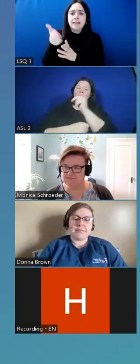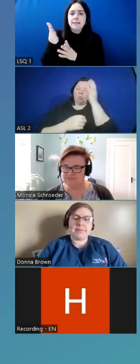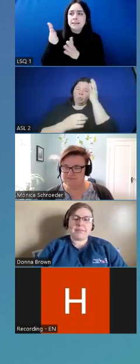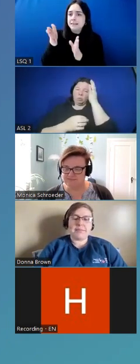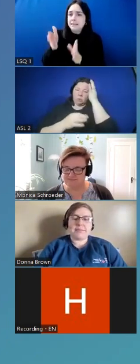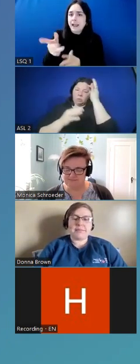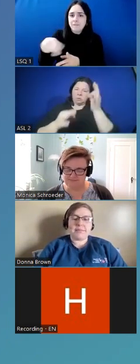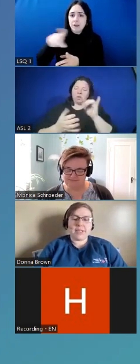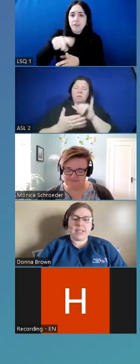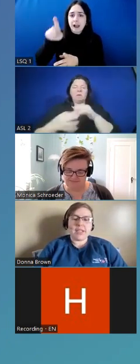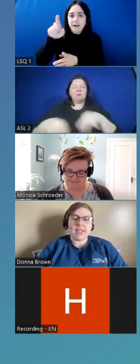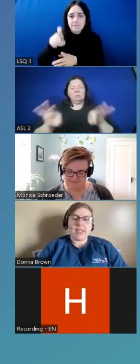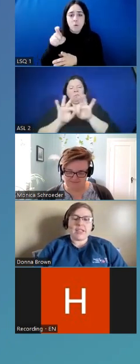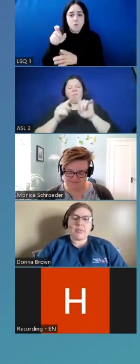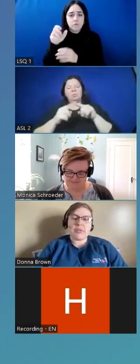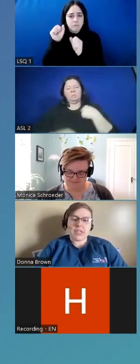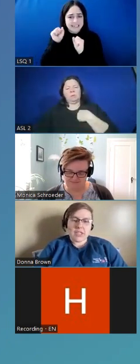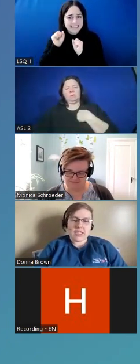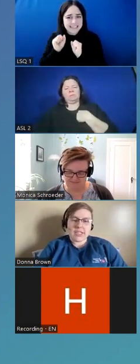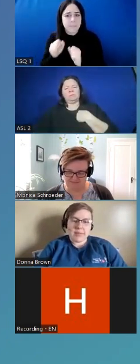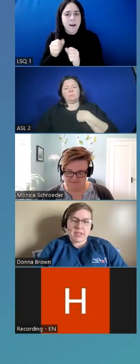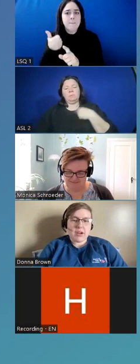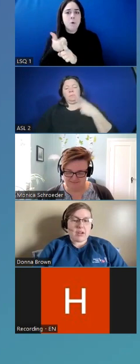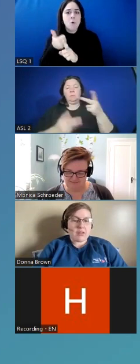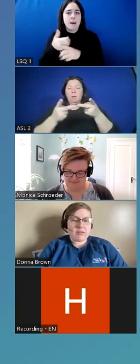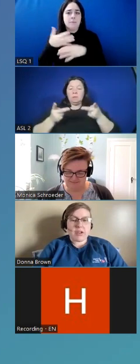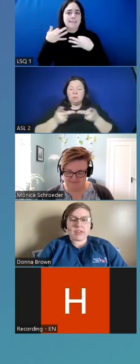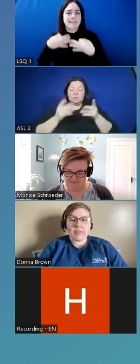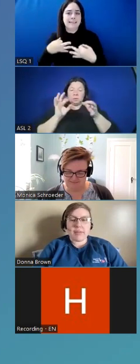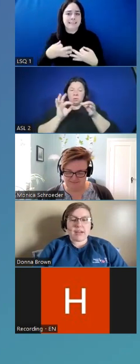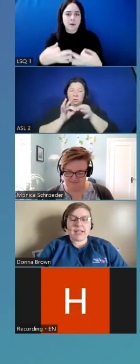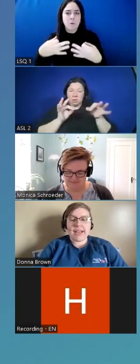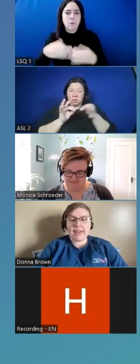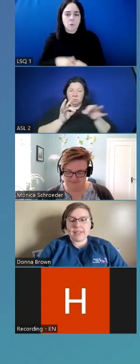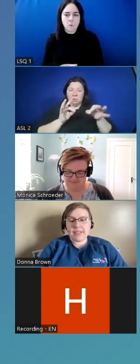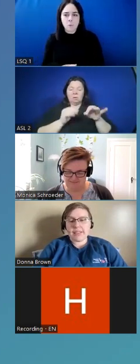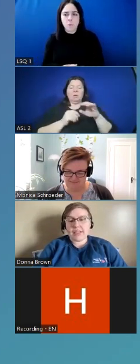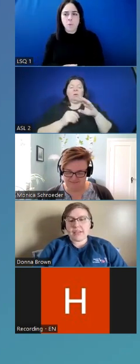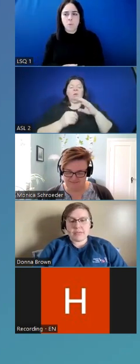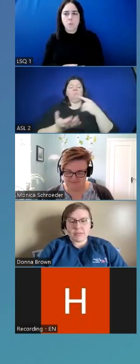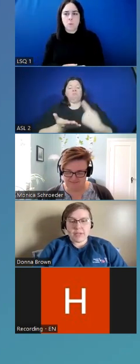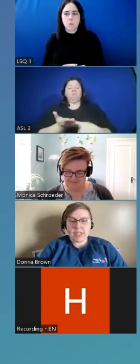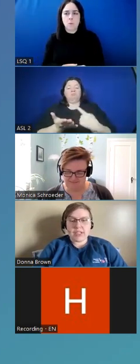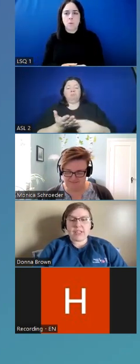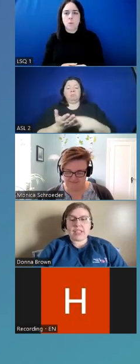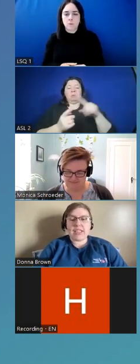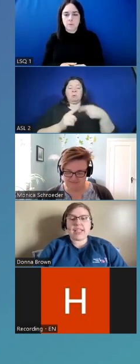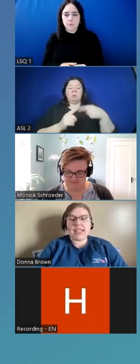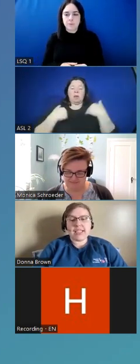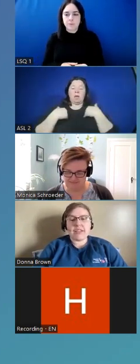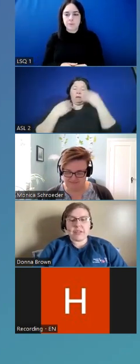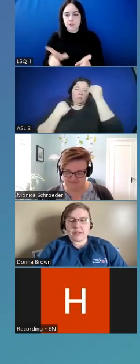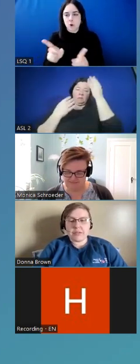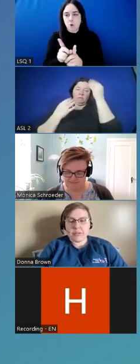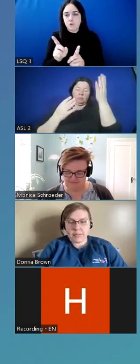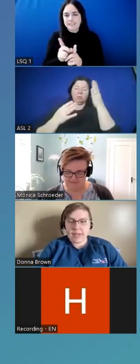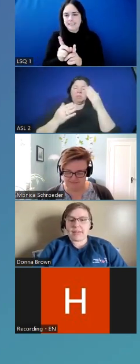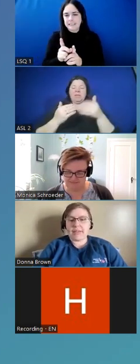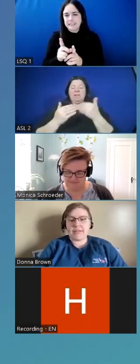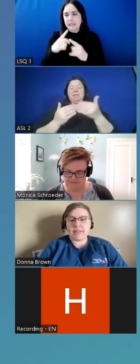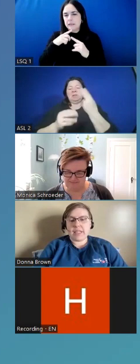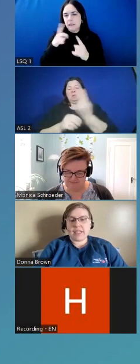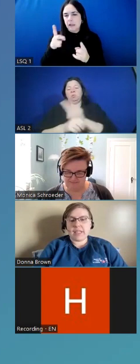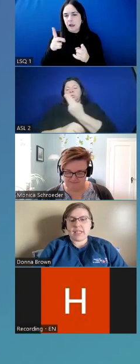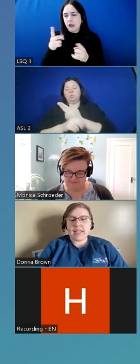me. The position statement also talks about having information in easy-to-use